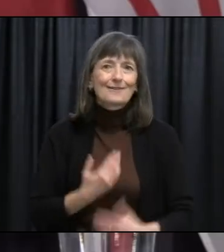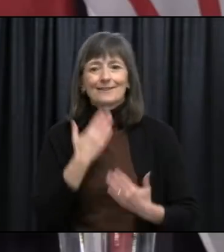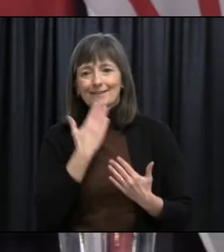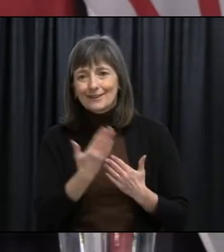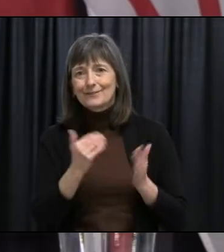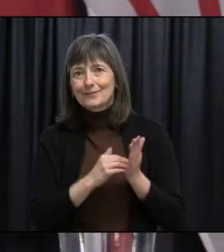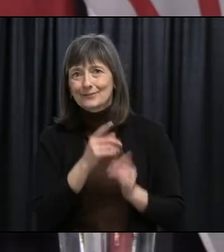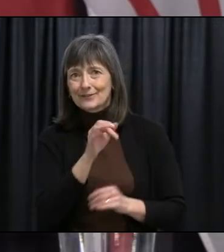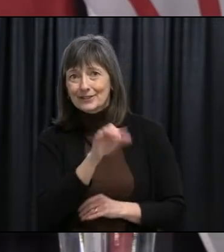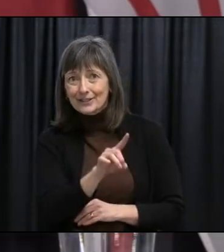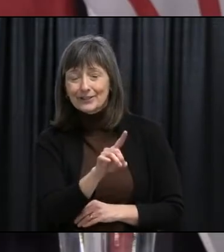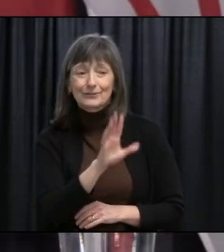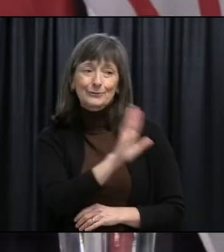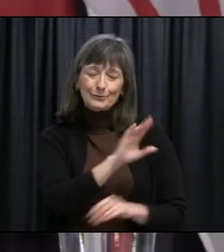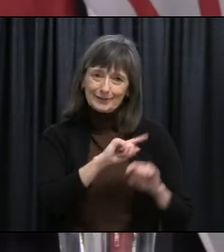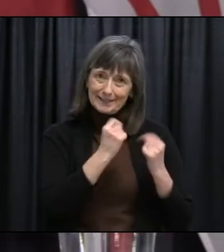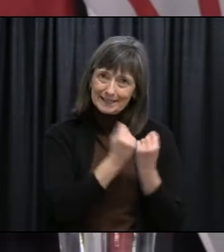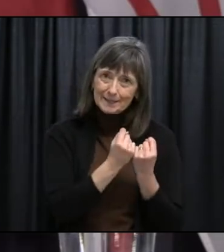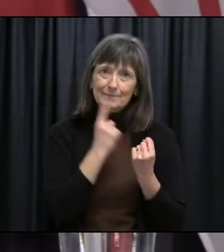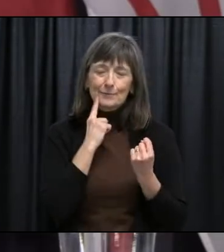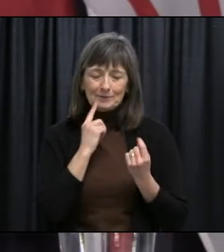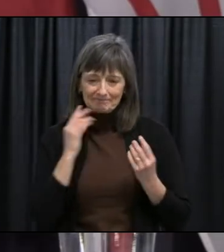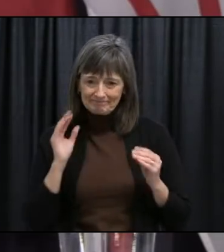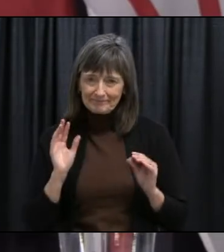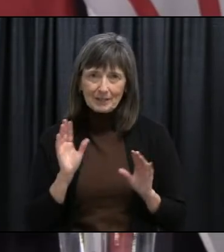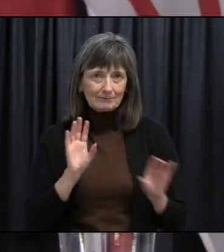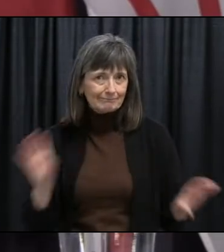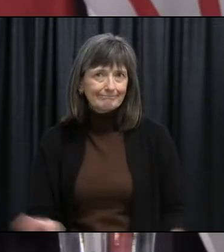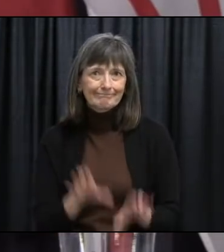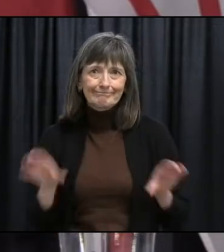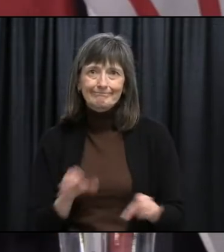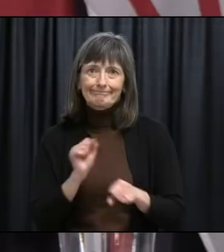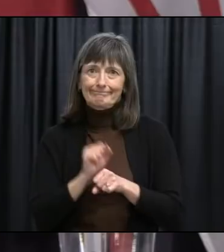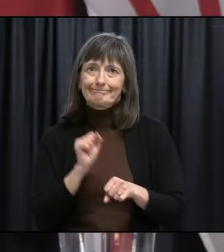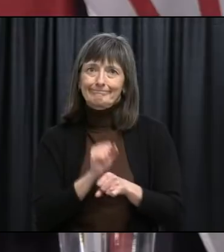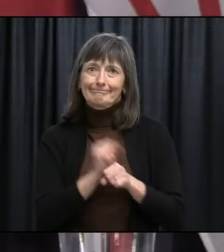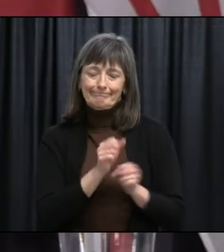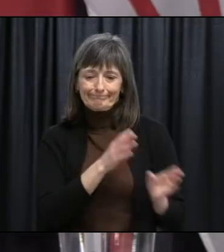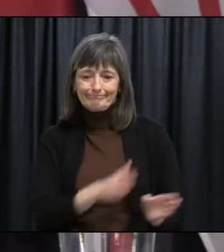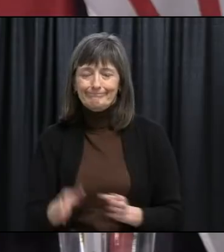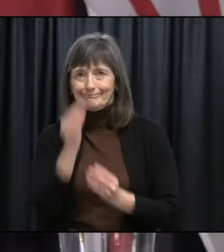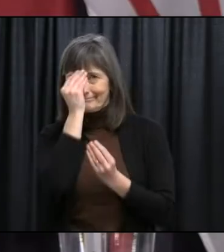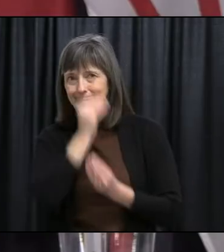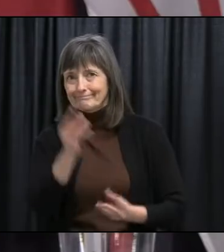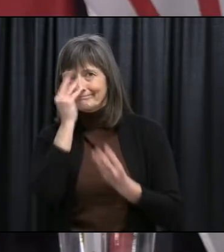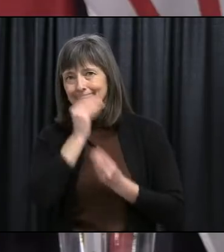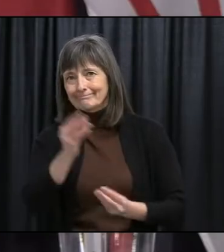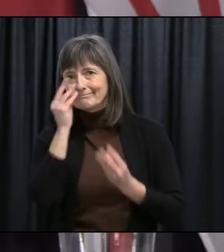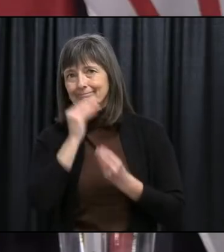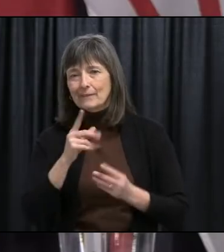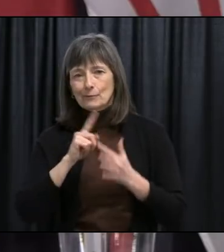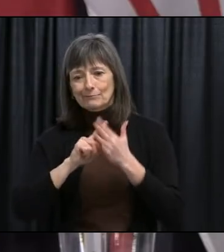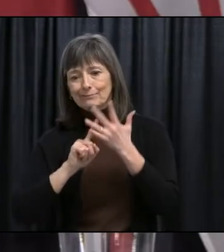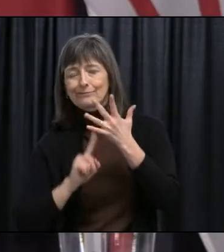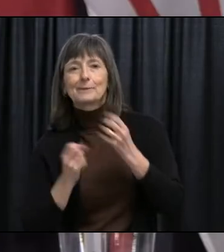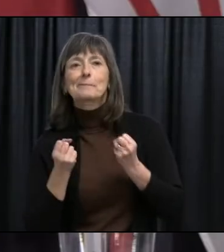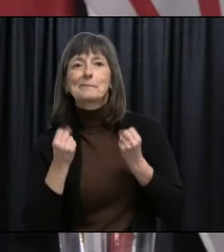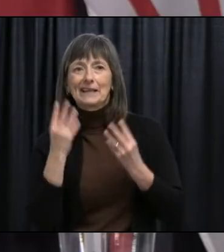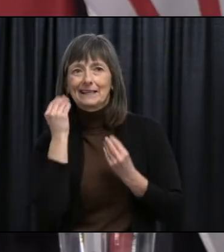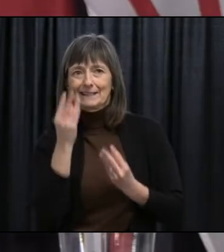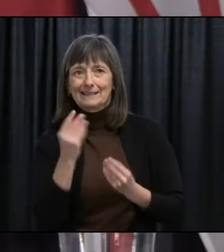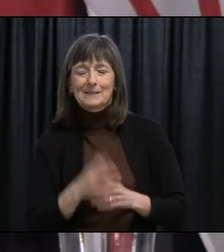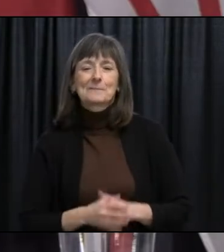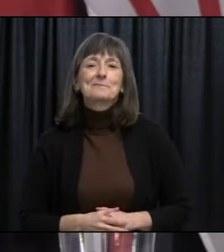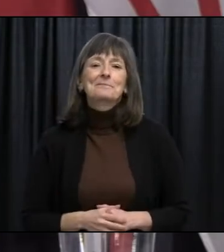and your team for being able to be here today and provide the information on multiple fronts.